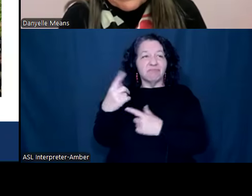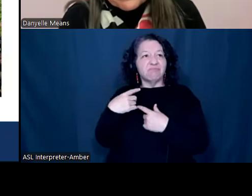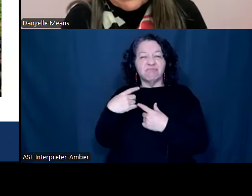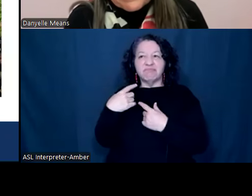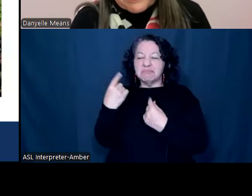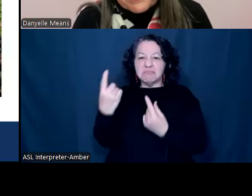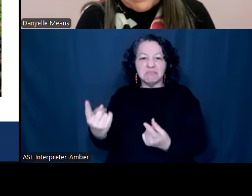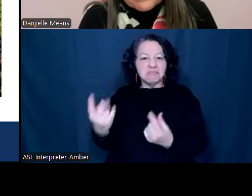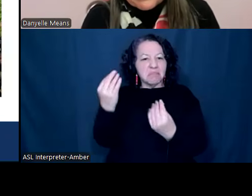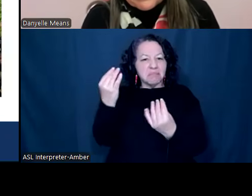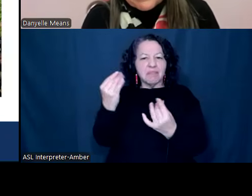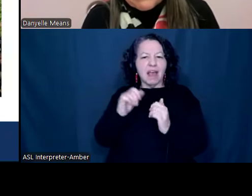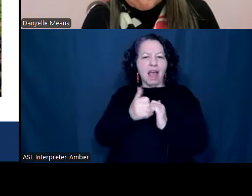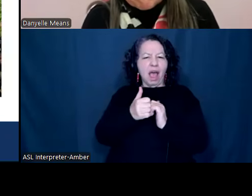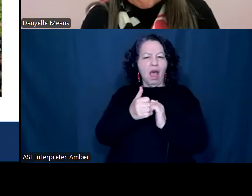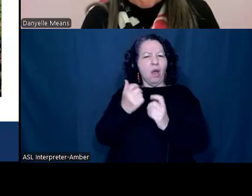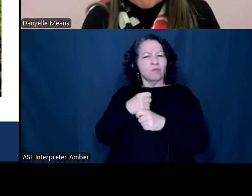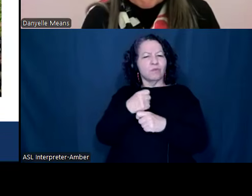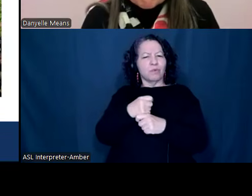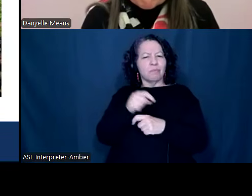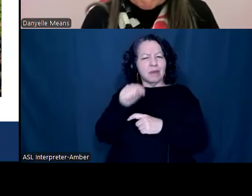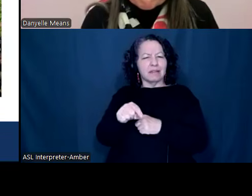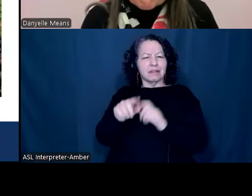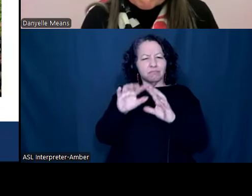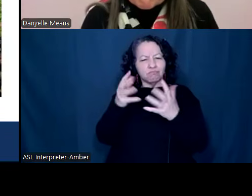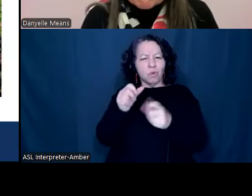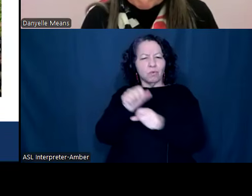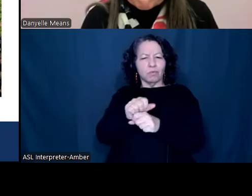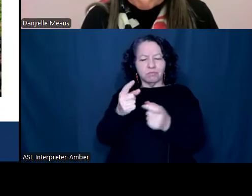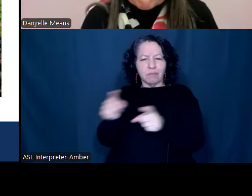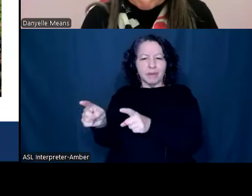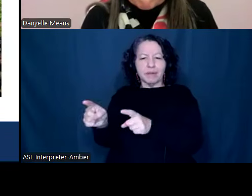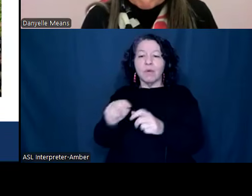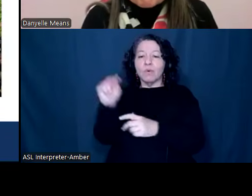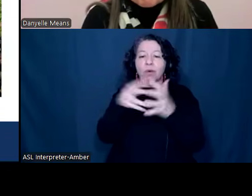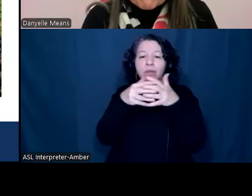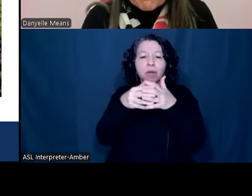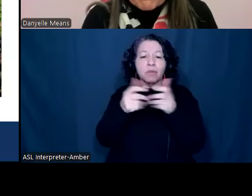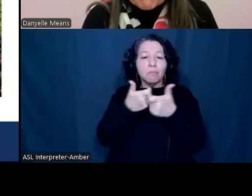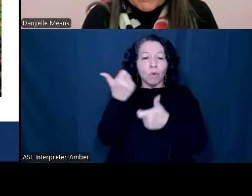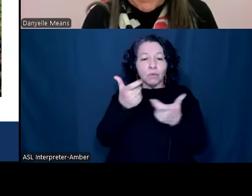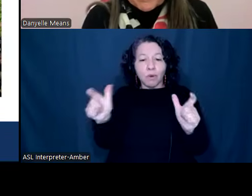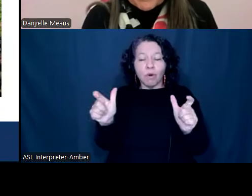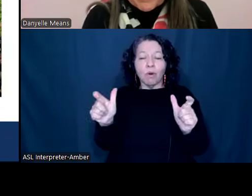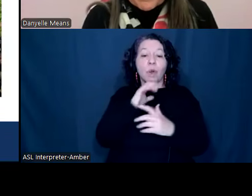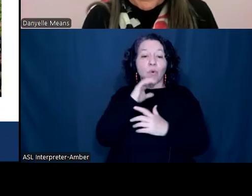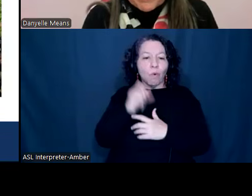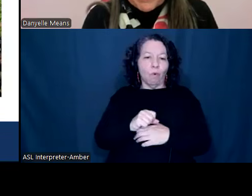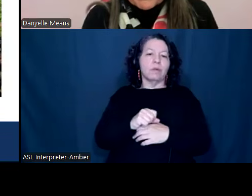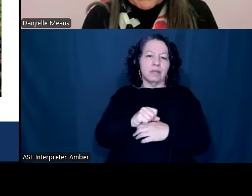working to make archaeology happen. It is North America's largest and oldest archaeological organization, with